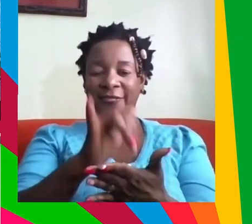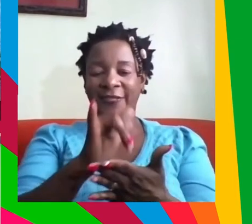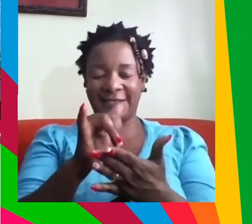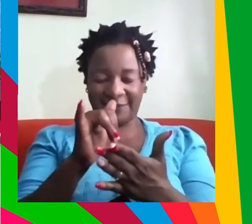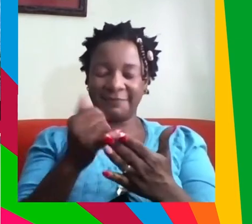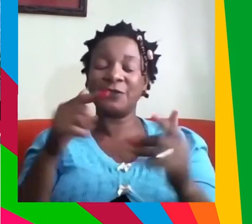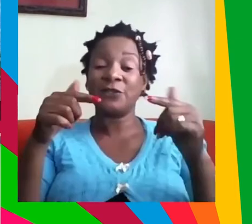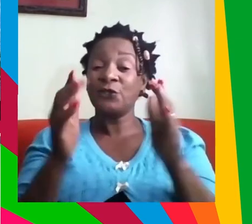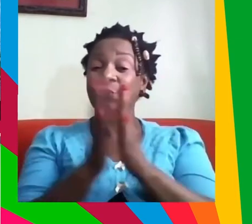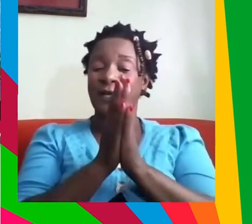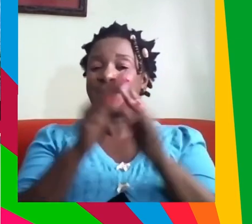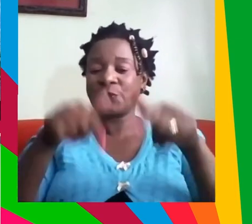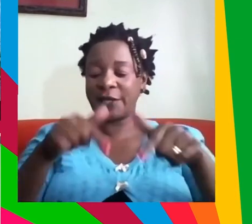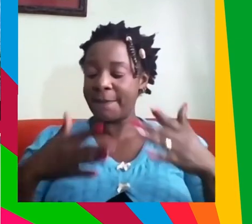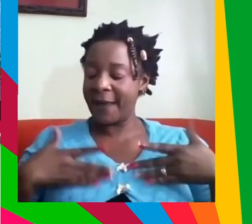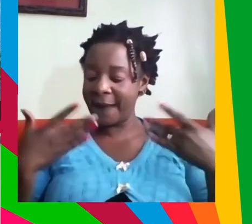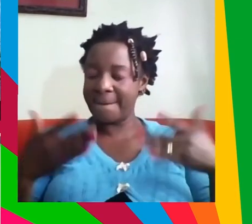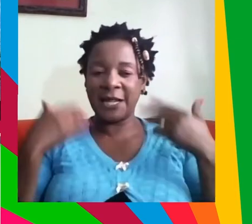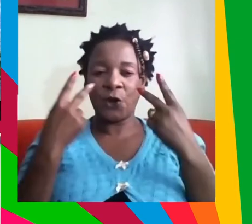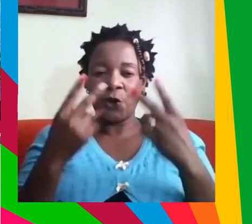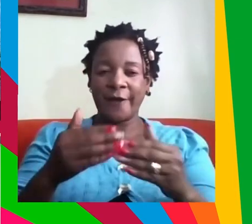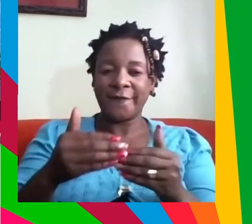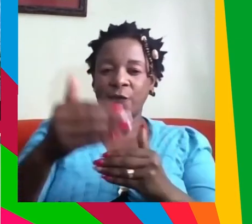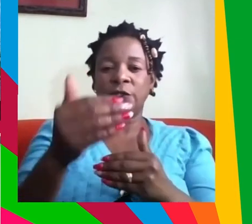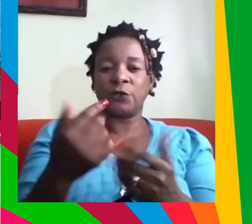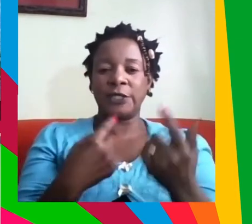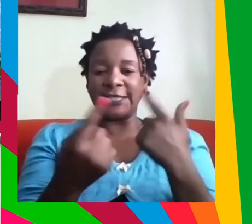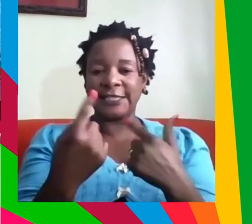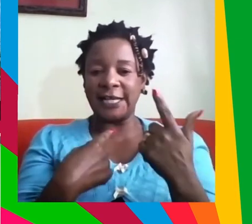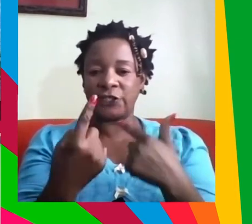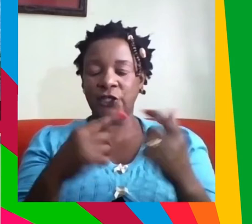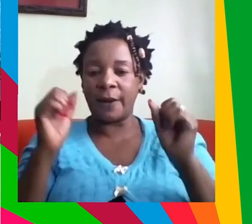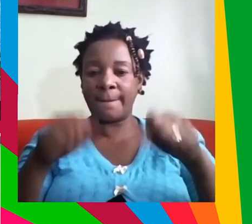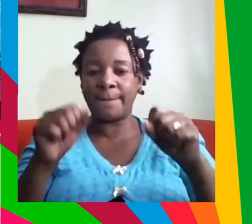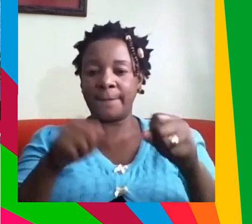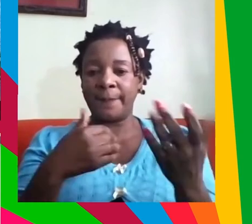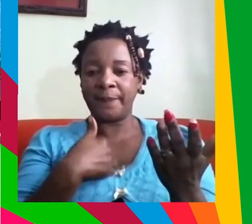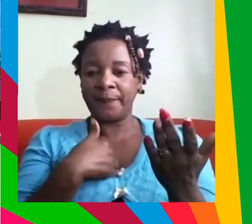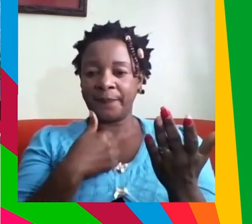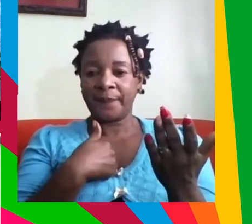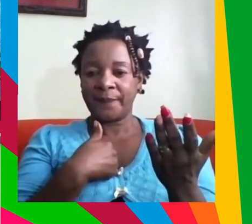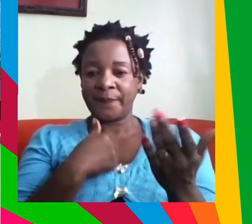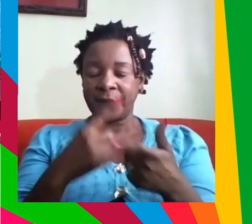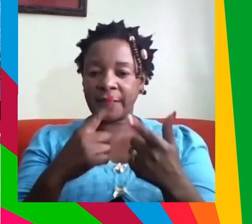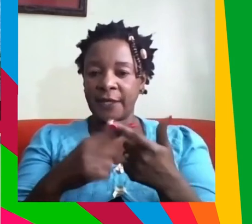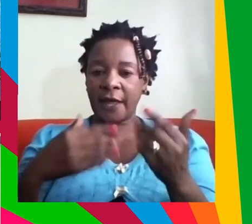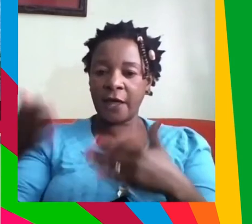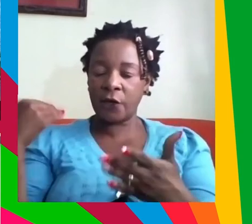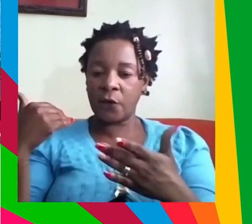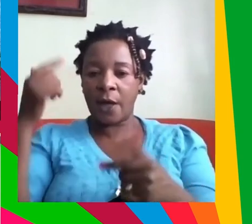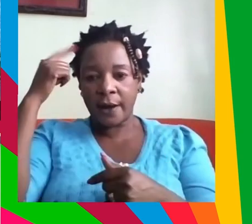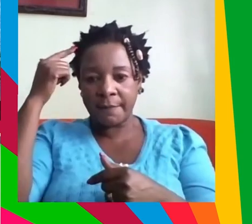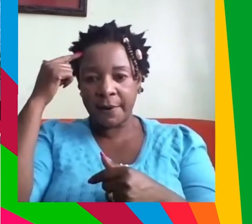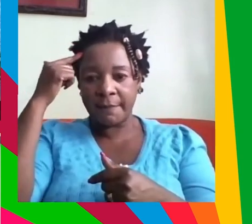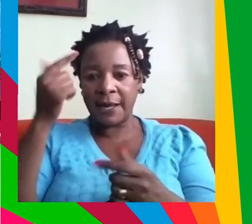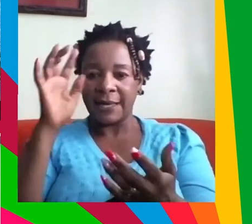today. And I'm really happy and looking forward to the discussion we're going to have. You're right on. We met a few years ago in Dubai, and I remember exactly where we